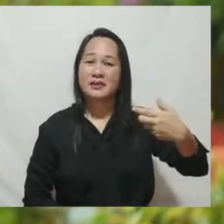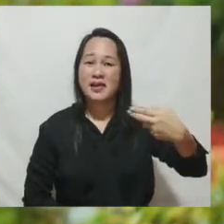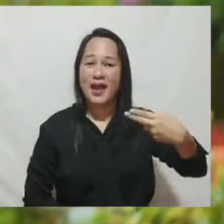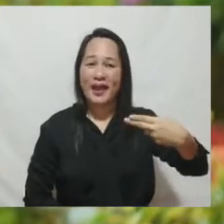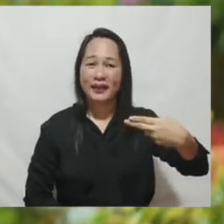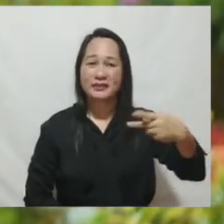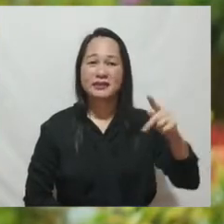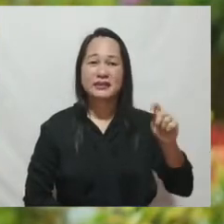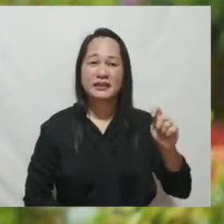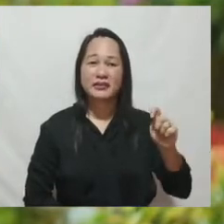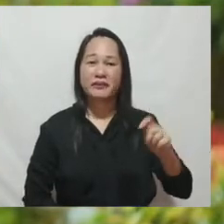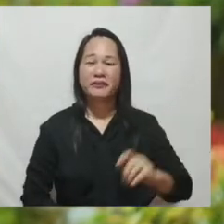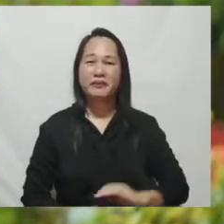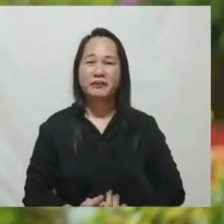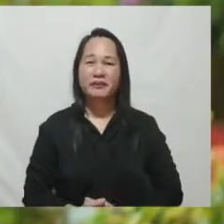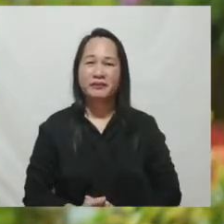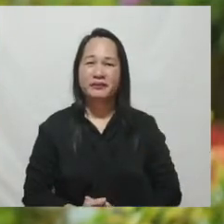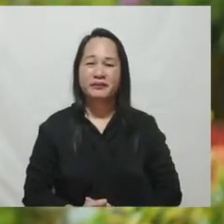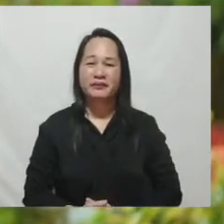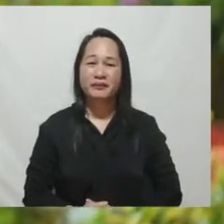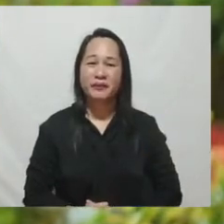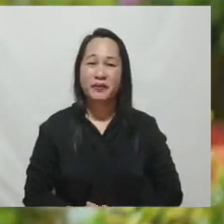K-N-I-G-H-T. Board.